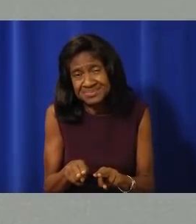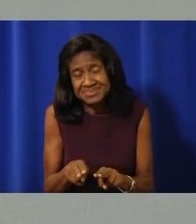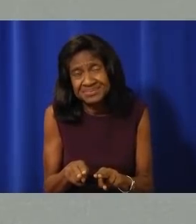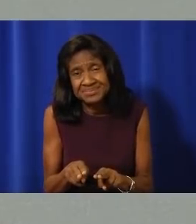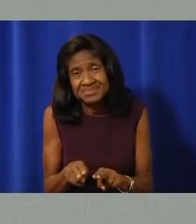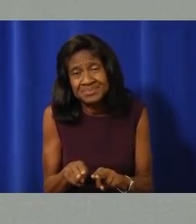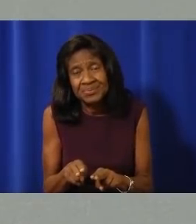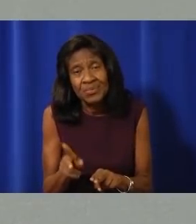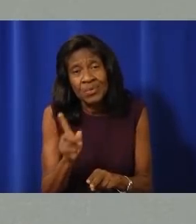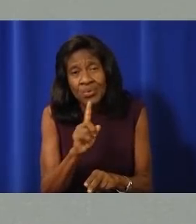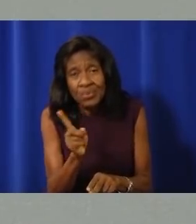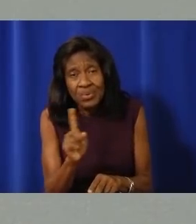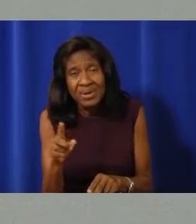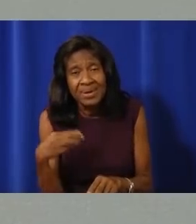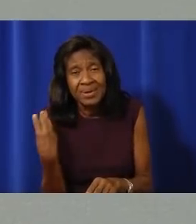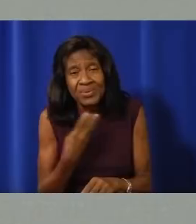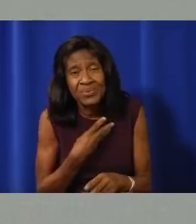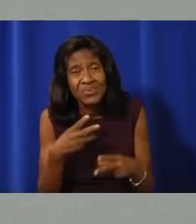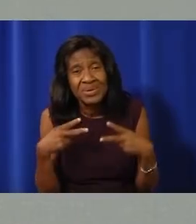COVID